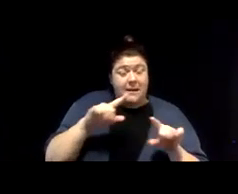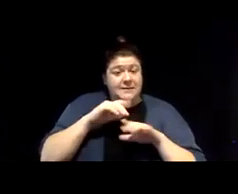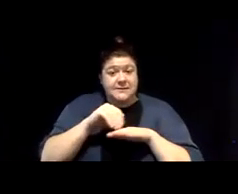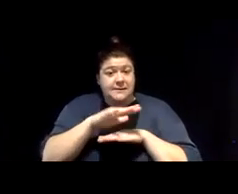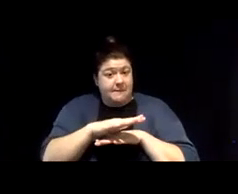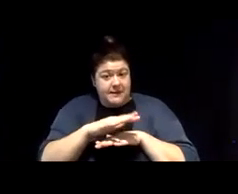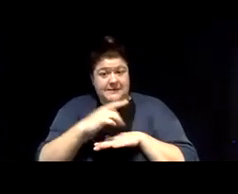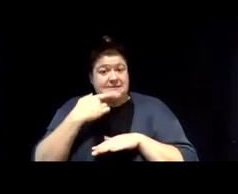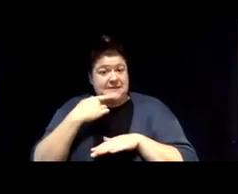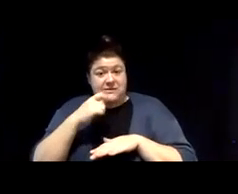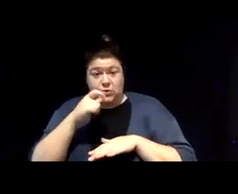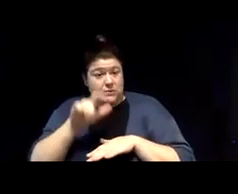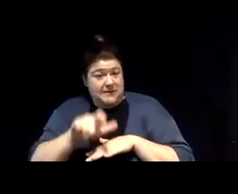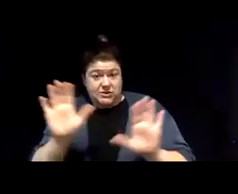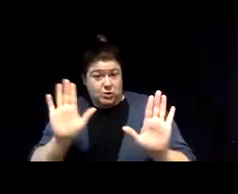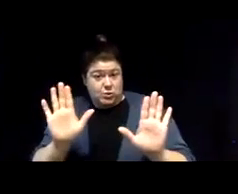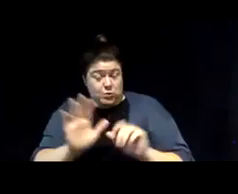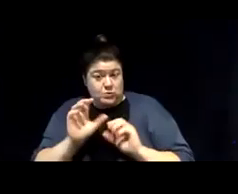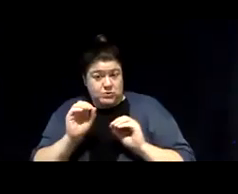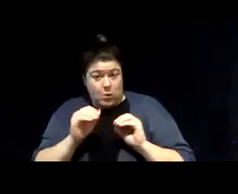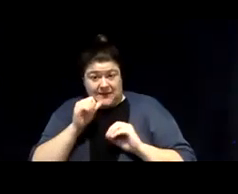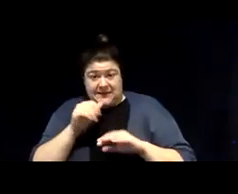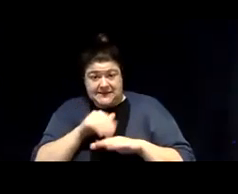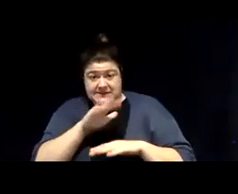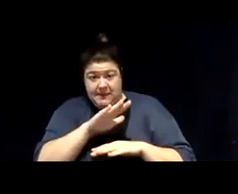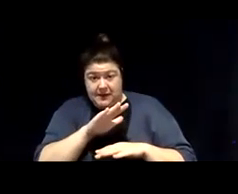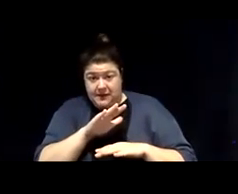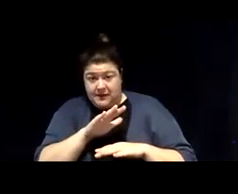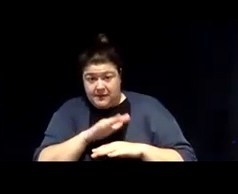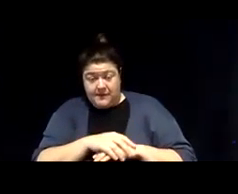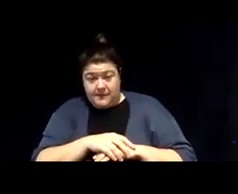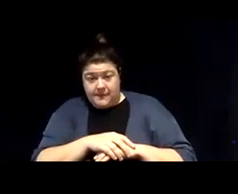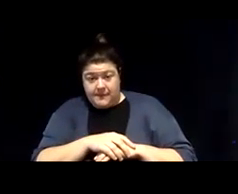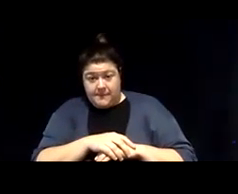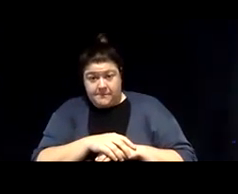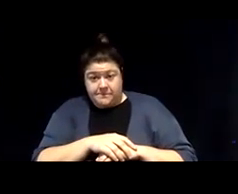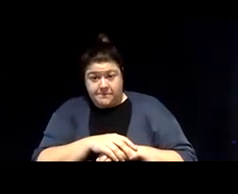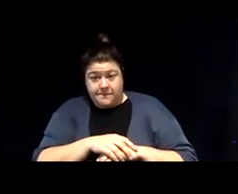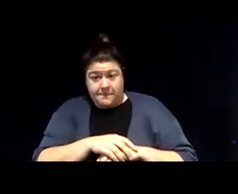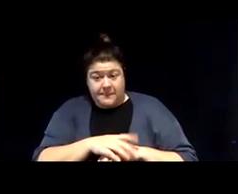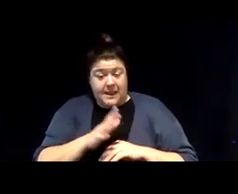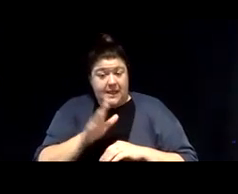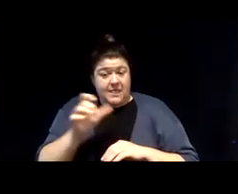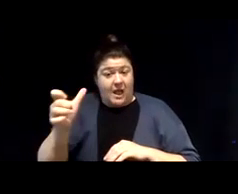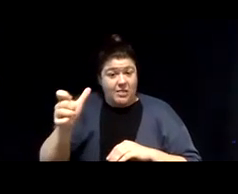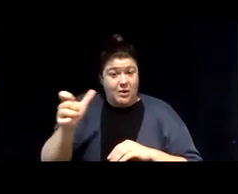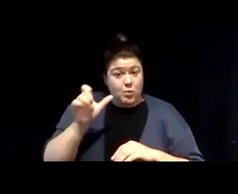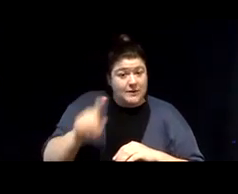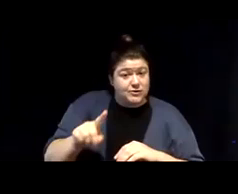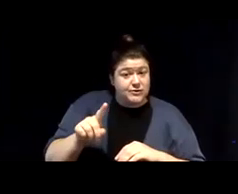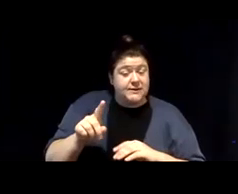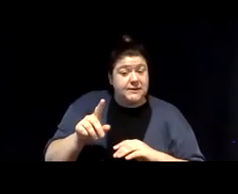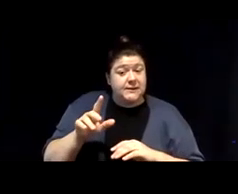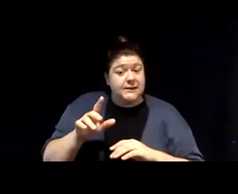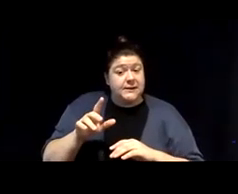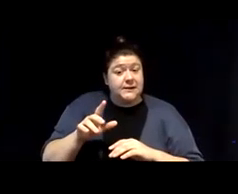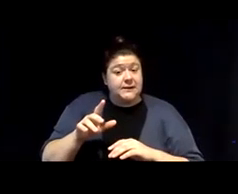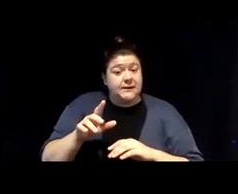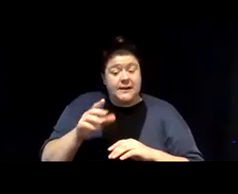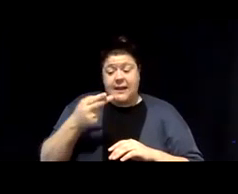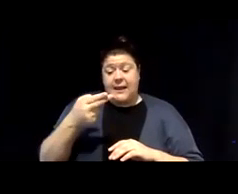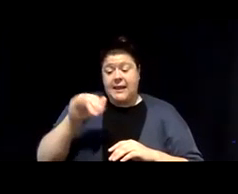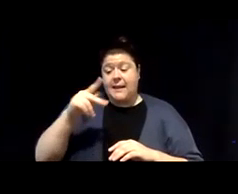need to submit this, so I didn't submit. So I was like, oh. Yeah. And the other question what I have is about